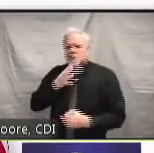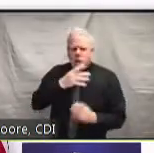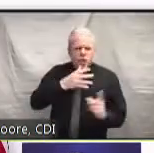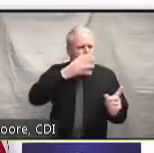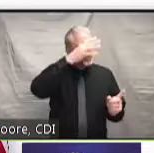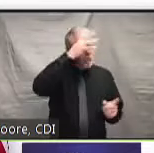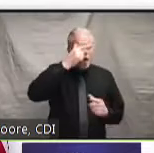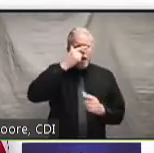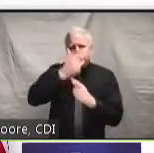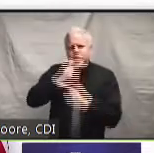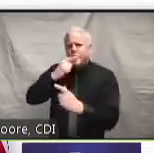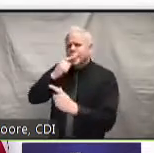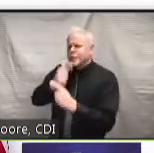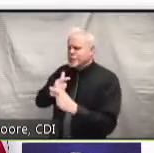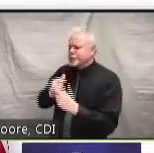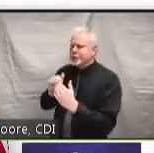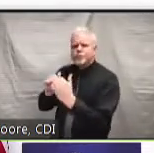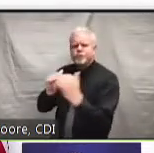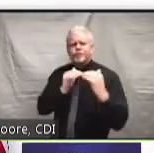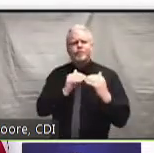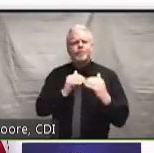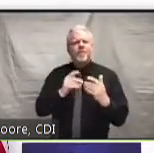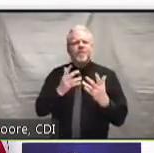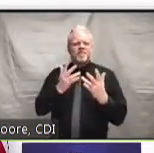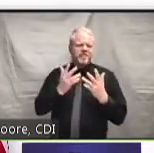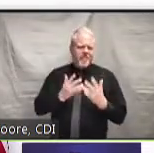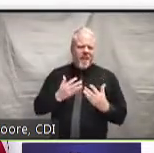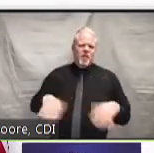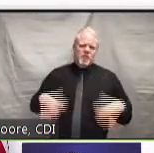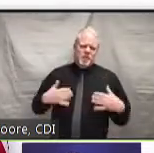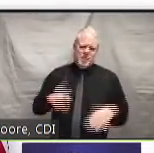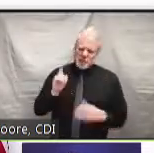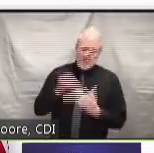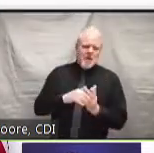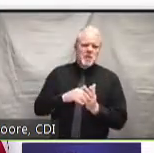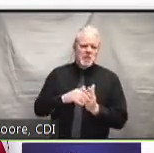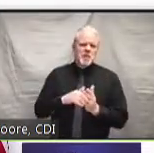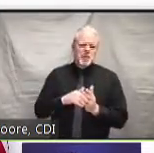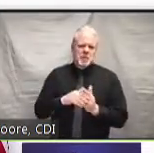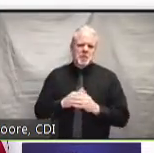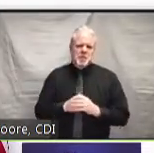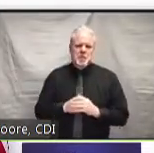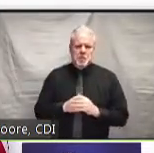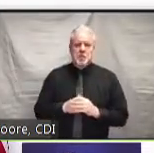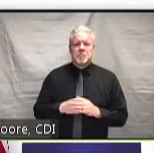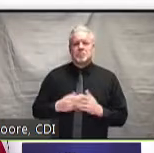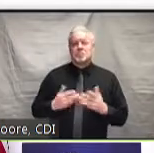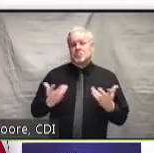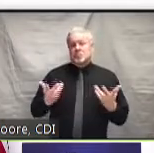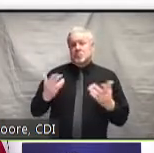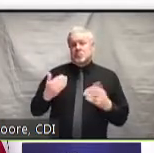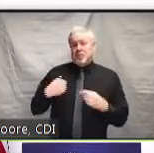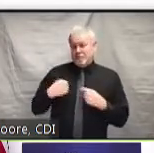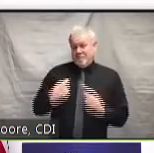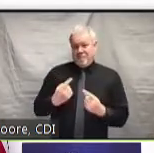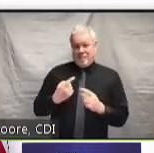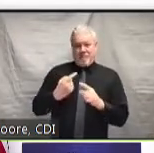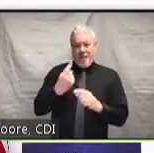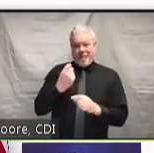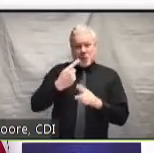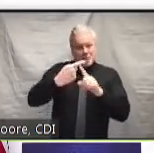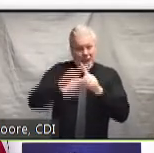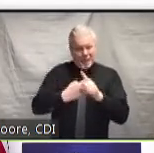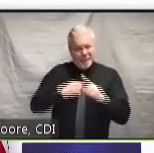but nothing quite captures the devastation and heartache like the harrowing reality that we've lost 1,000 people right here in